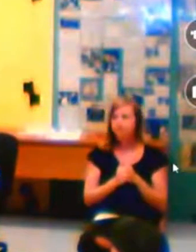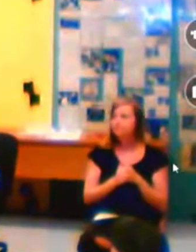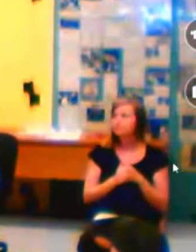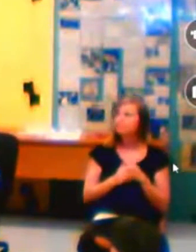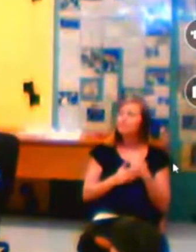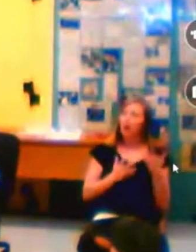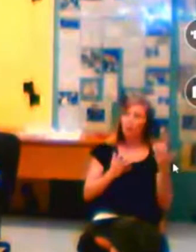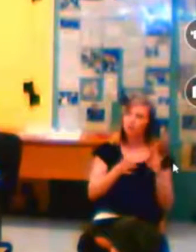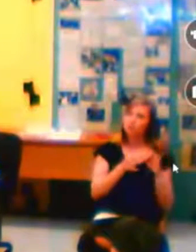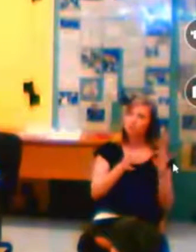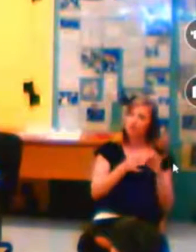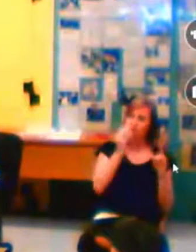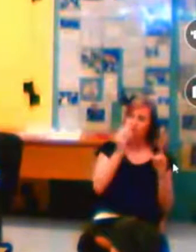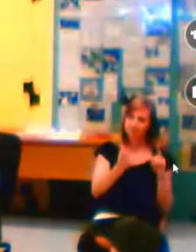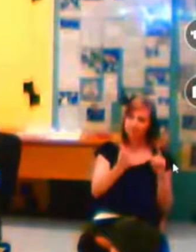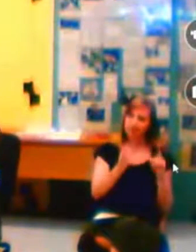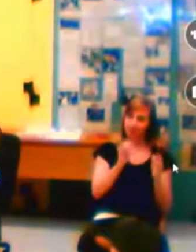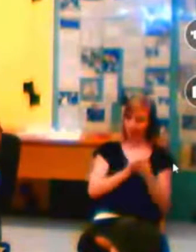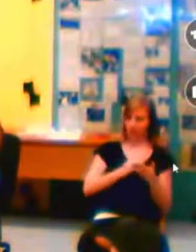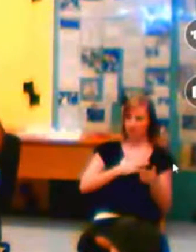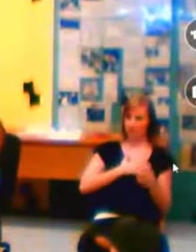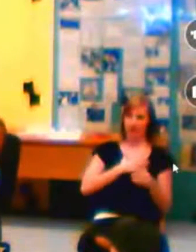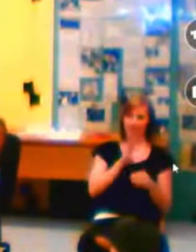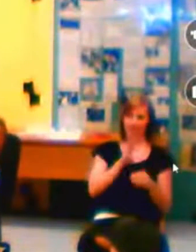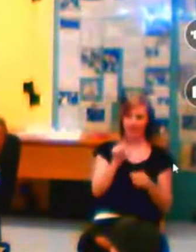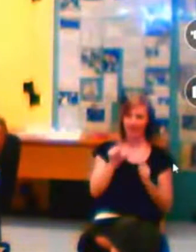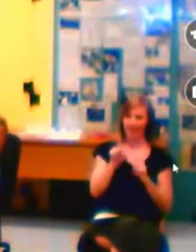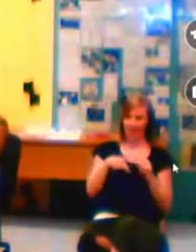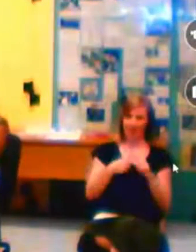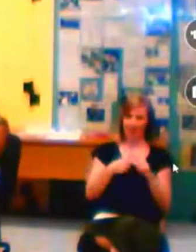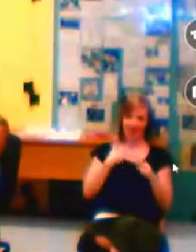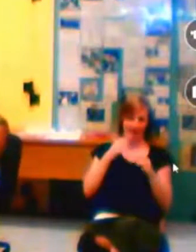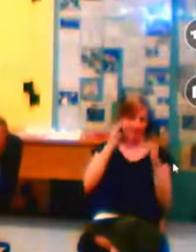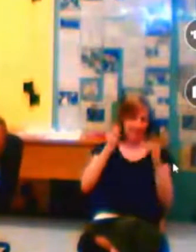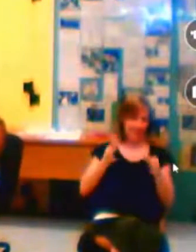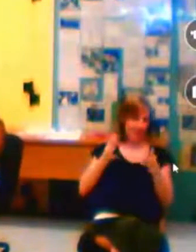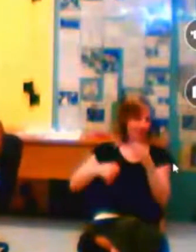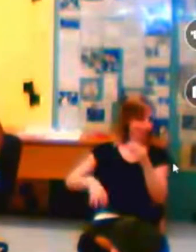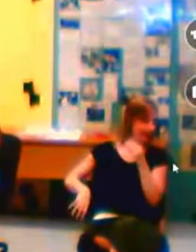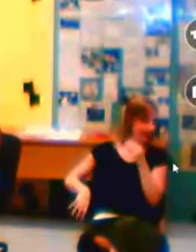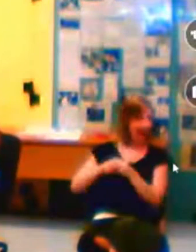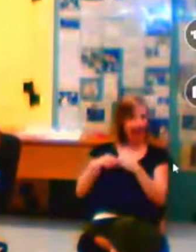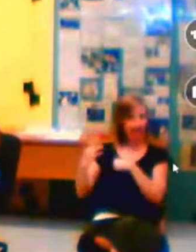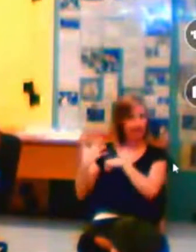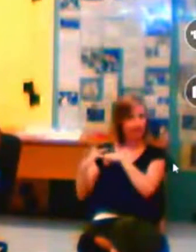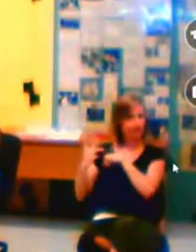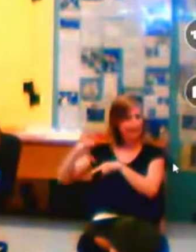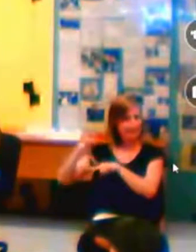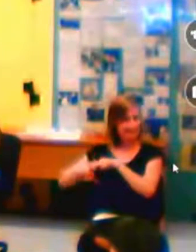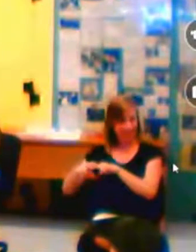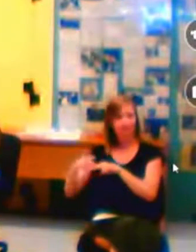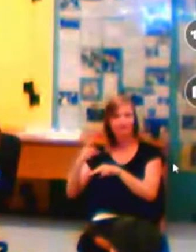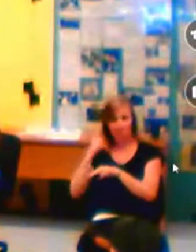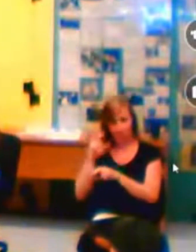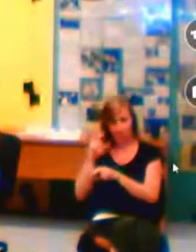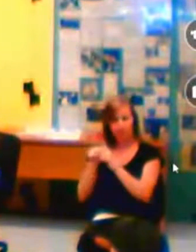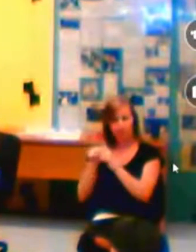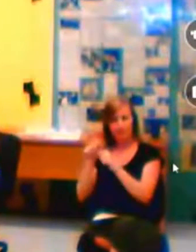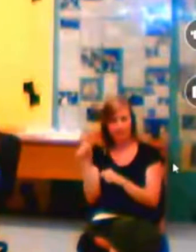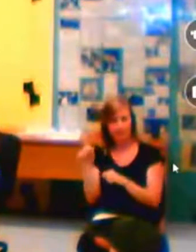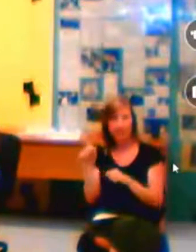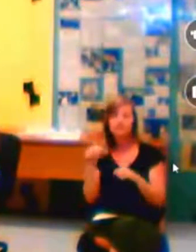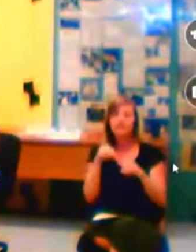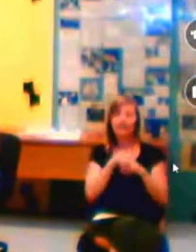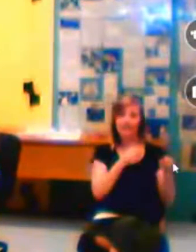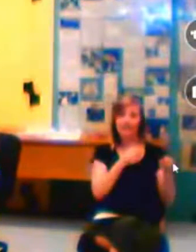may not include that. So we'll start saying regular again. Thank you. I do want to say that was my